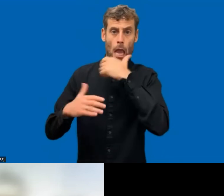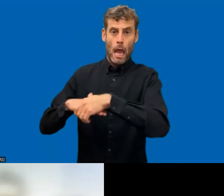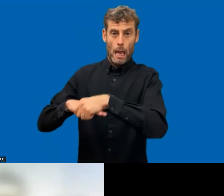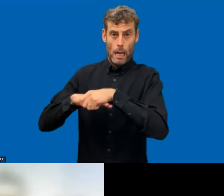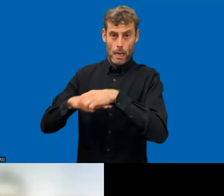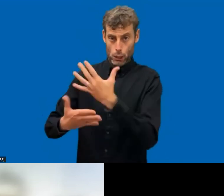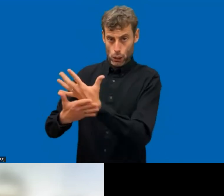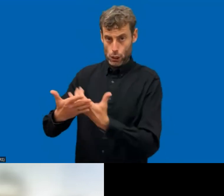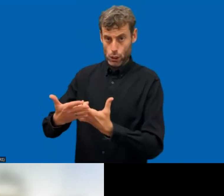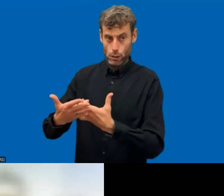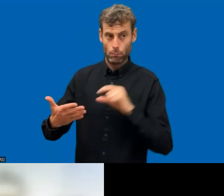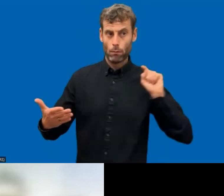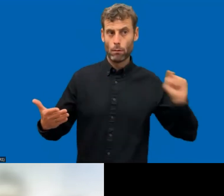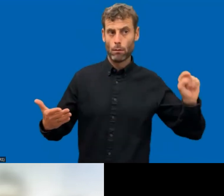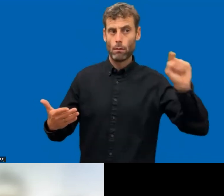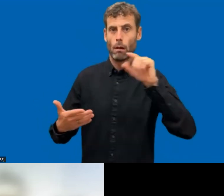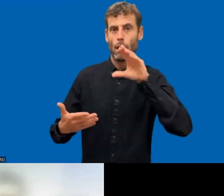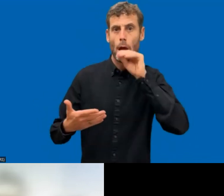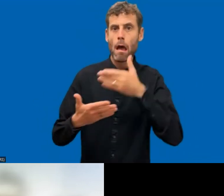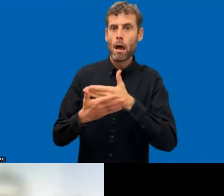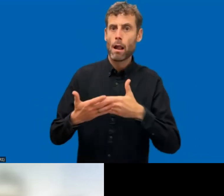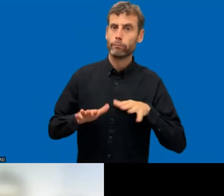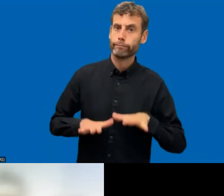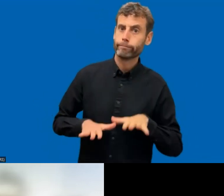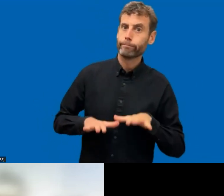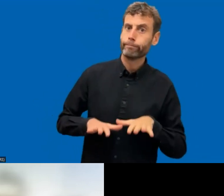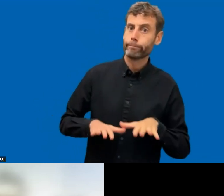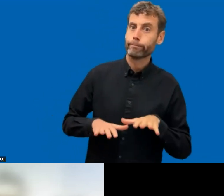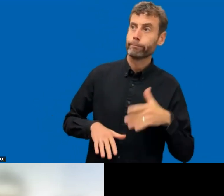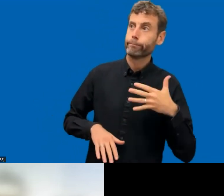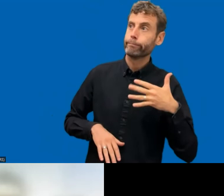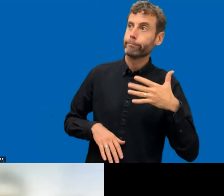no, false or true decision,